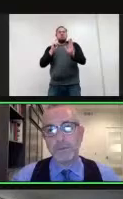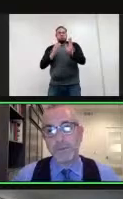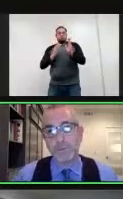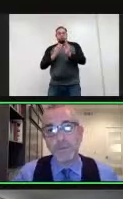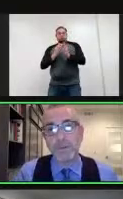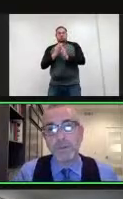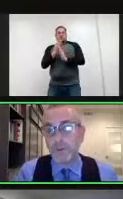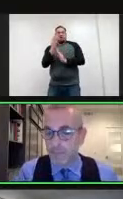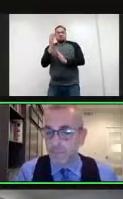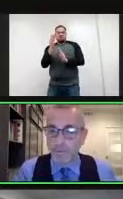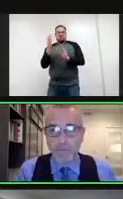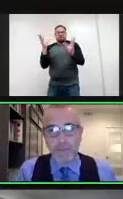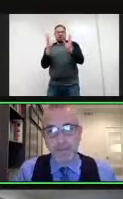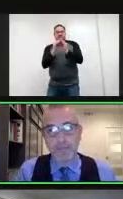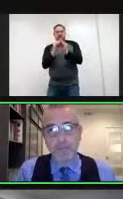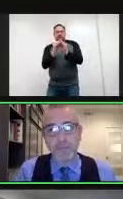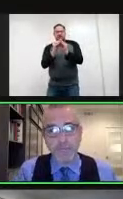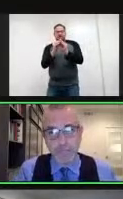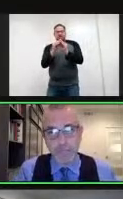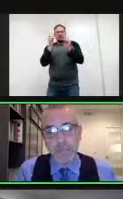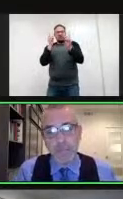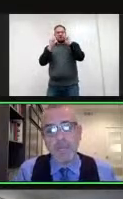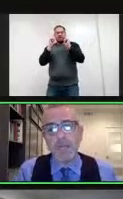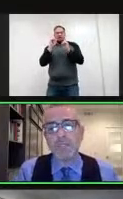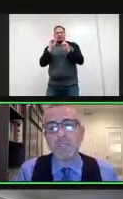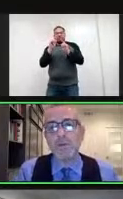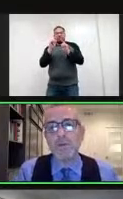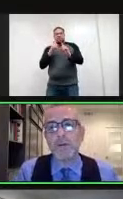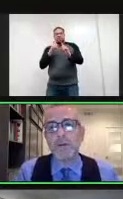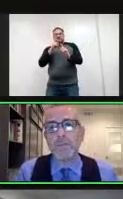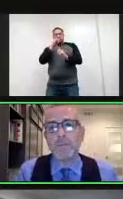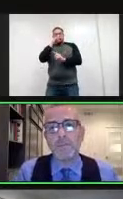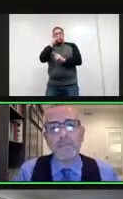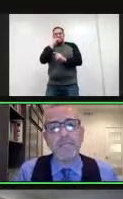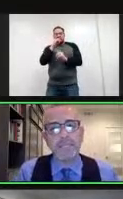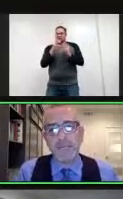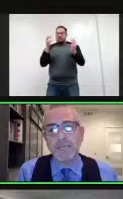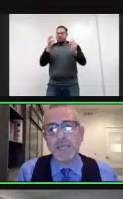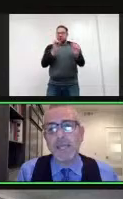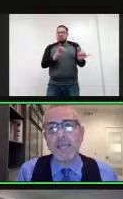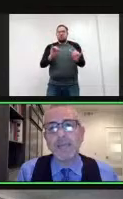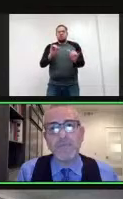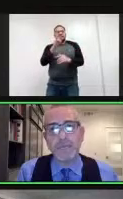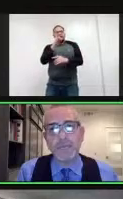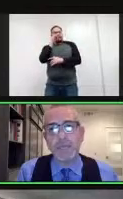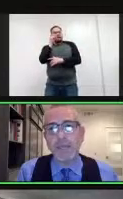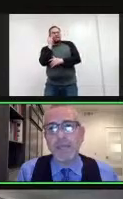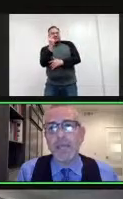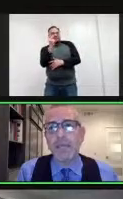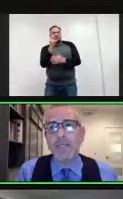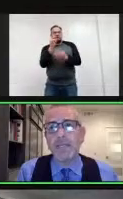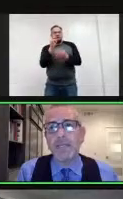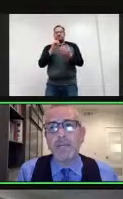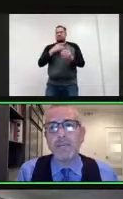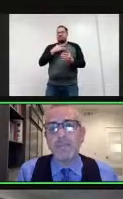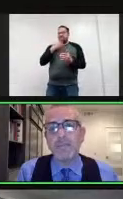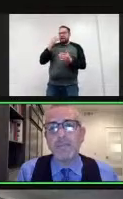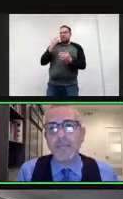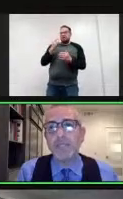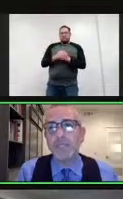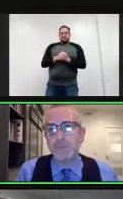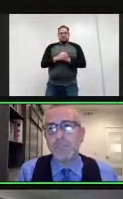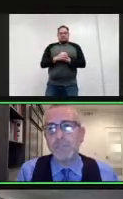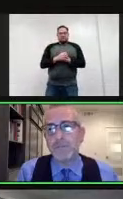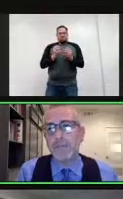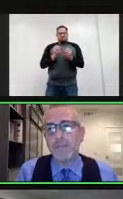stakeholder groups, we heard it more than you might think from kids. So kids see it and feel it. And